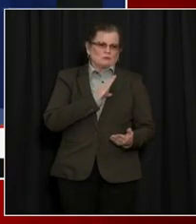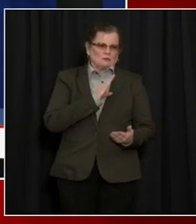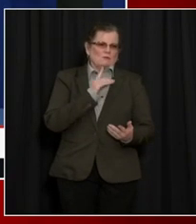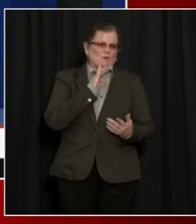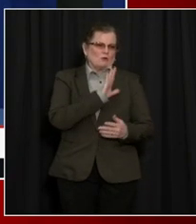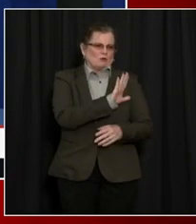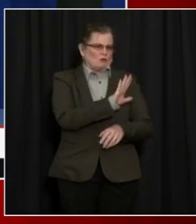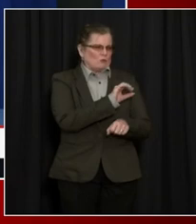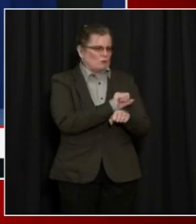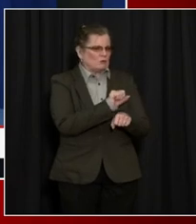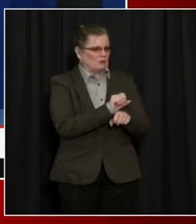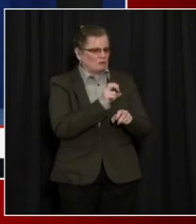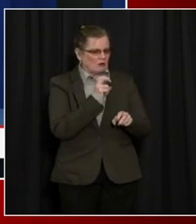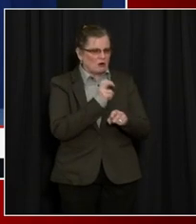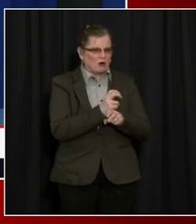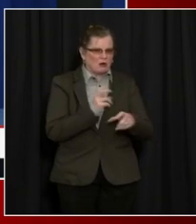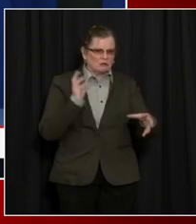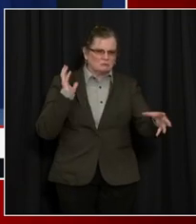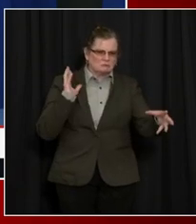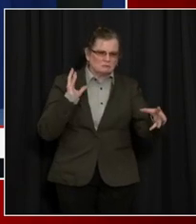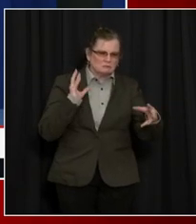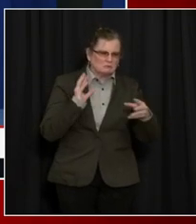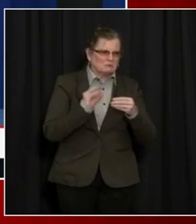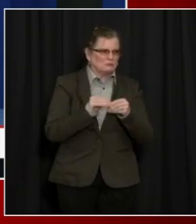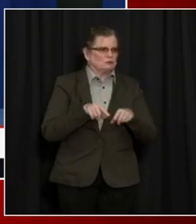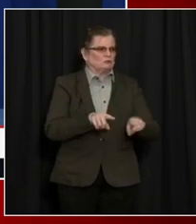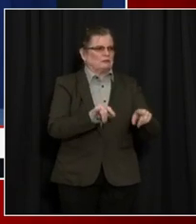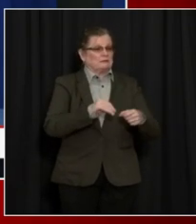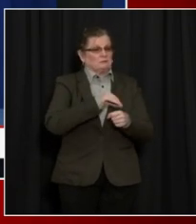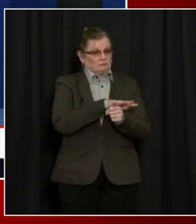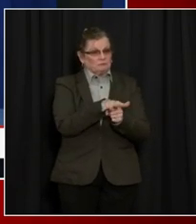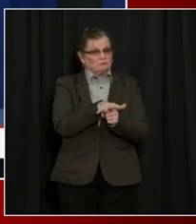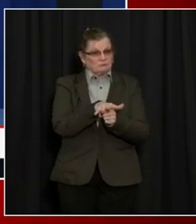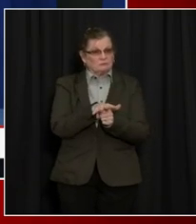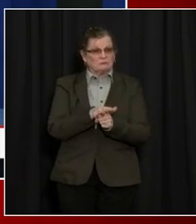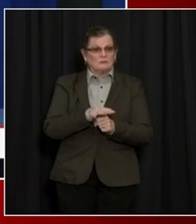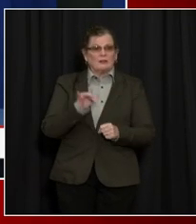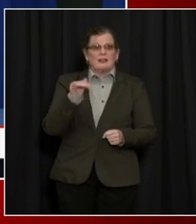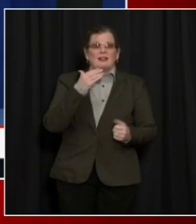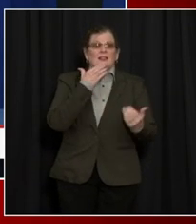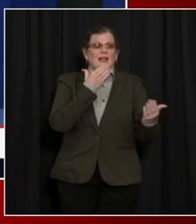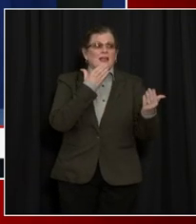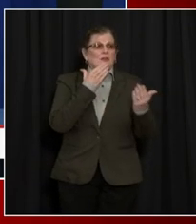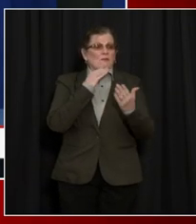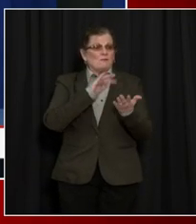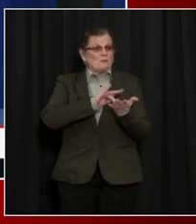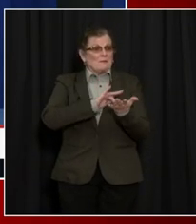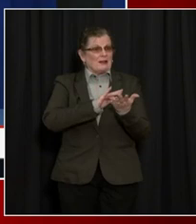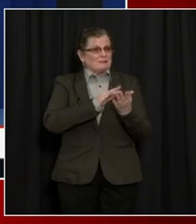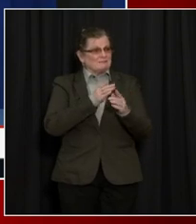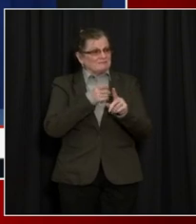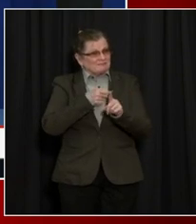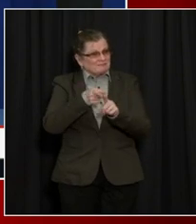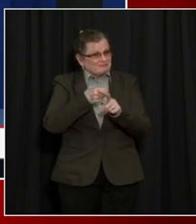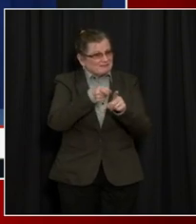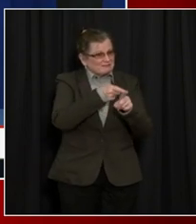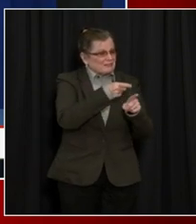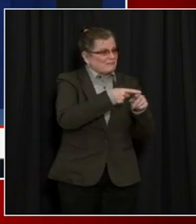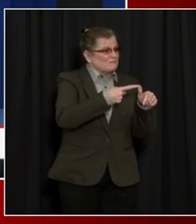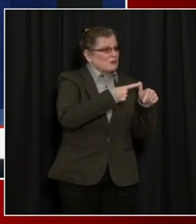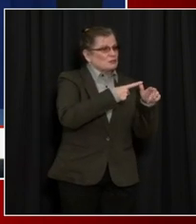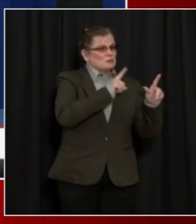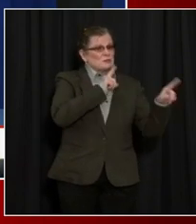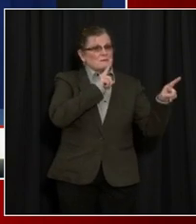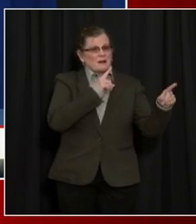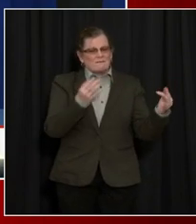through this pandemic. I also want to thank the city's medical professionals and first responders that continue to work